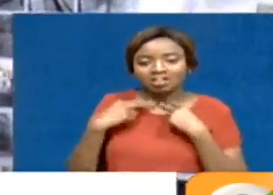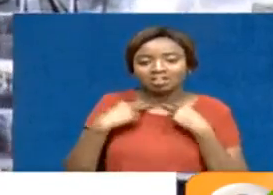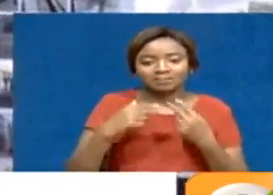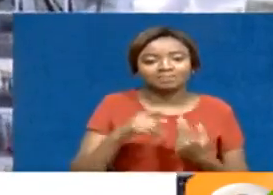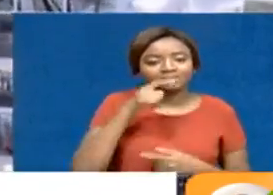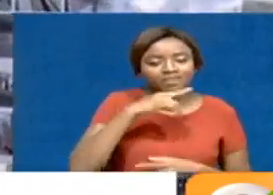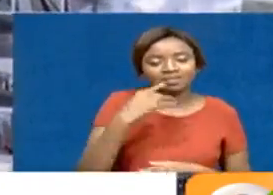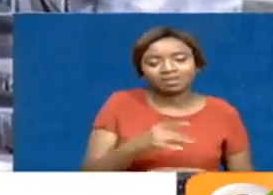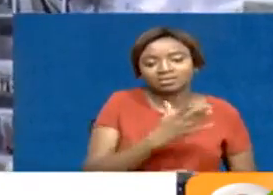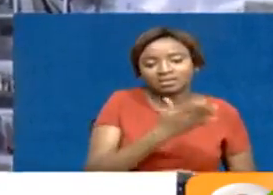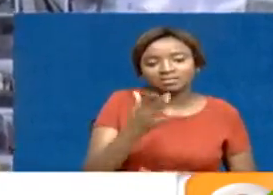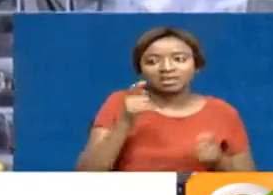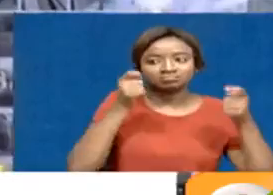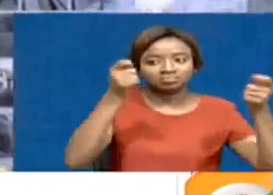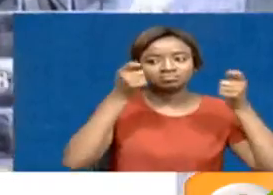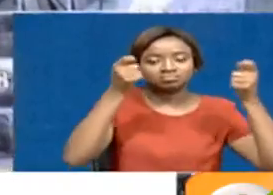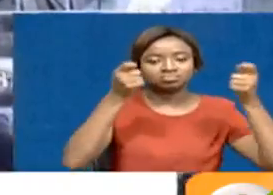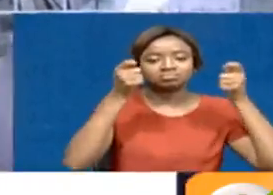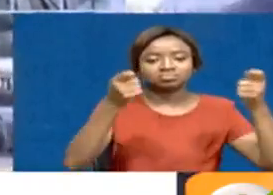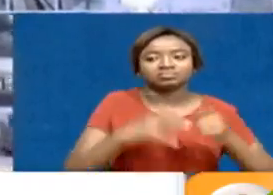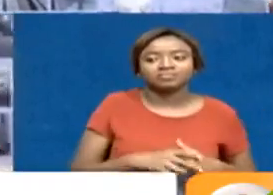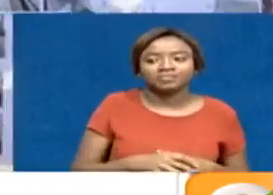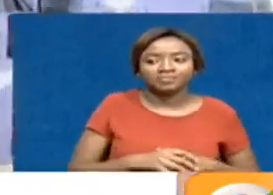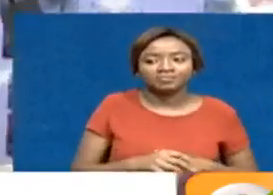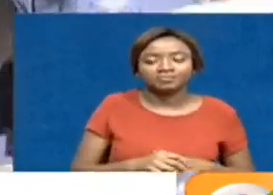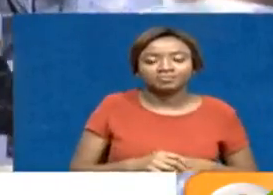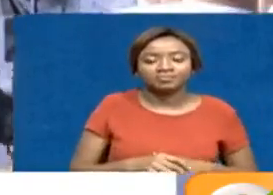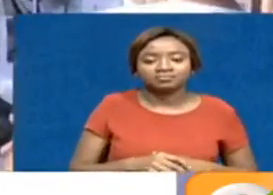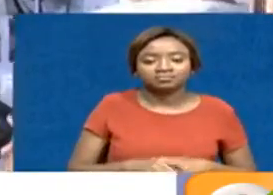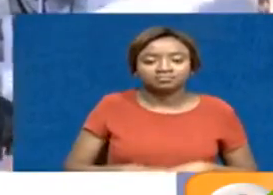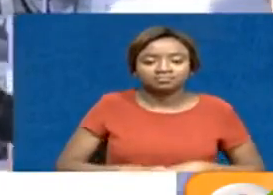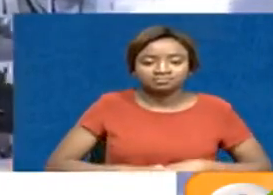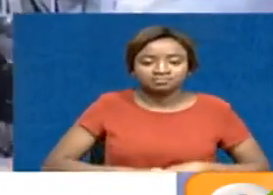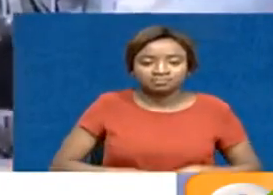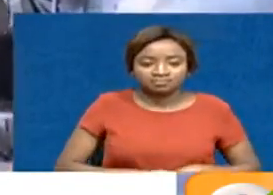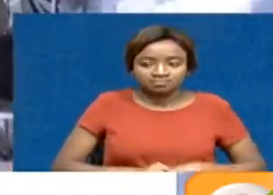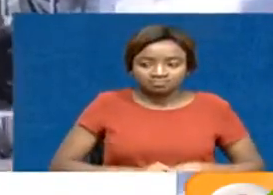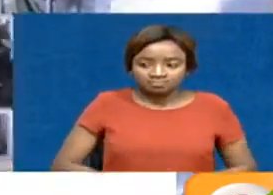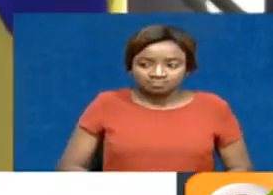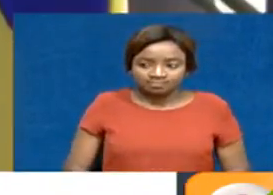at anti-war protests, according to the monitoring group OVD-Info.